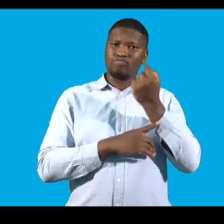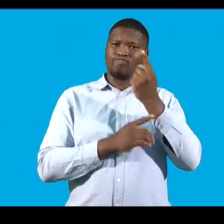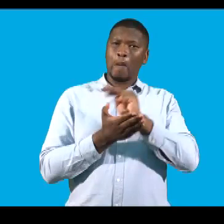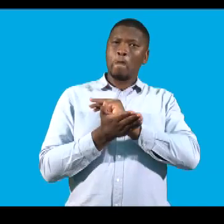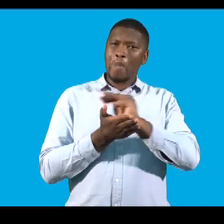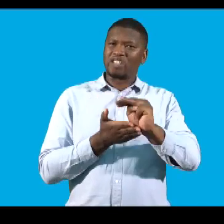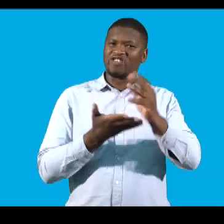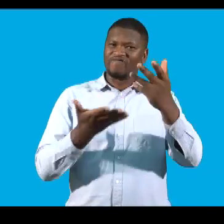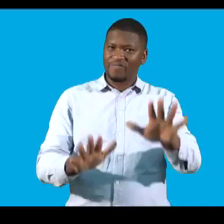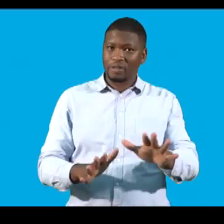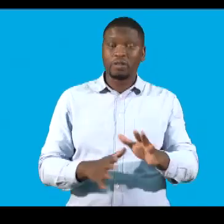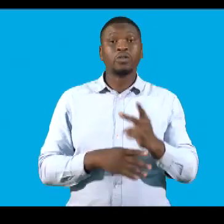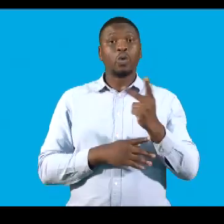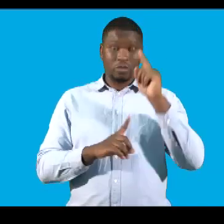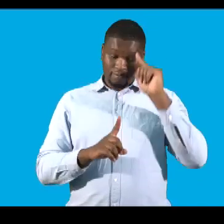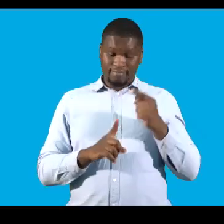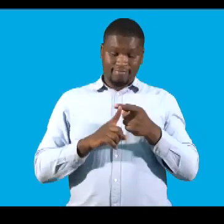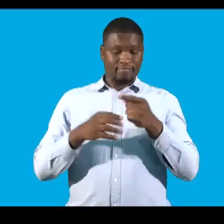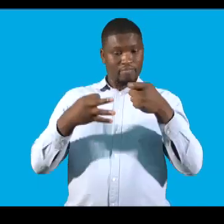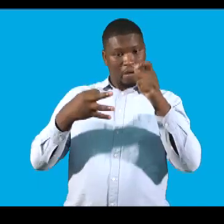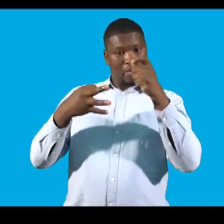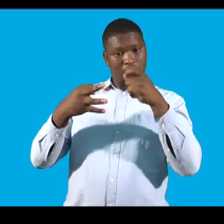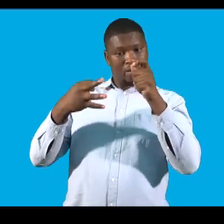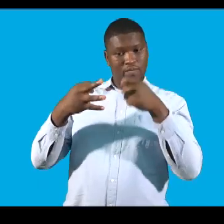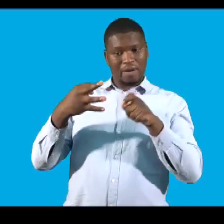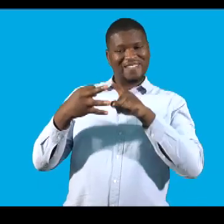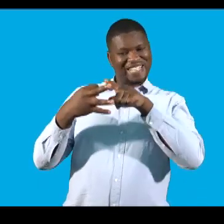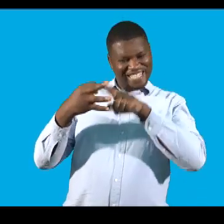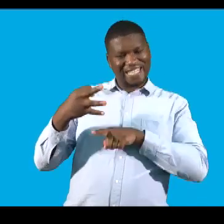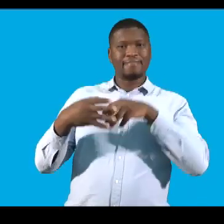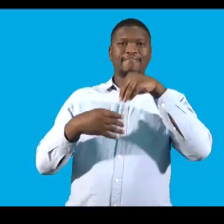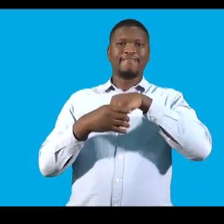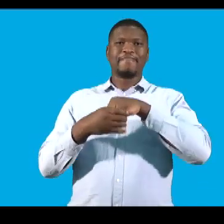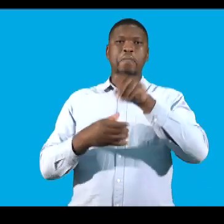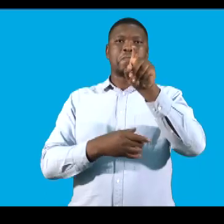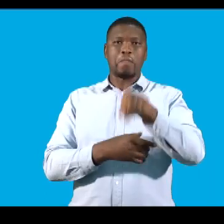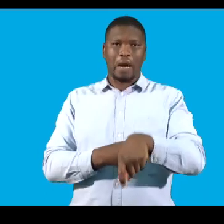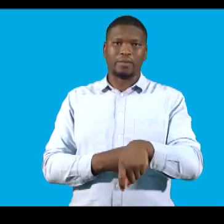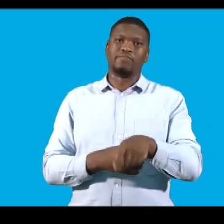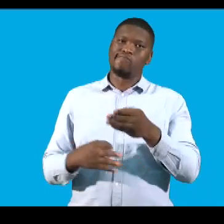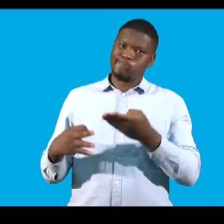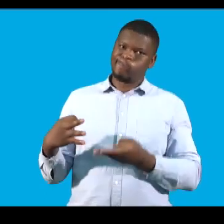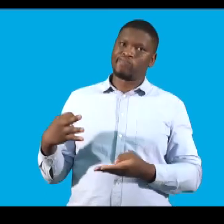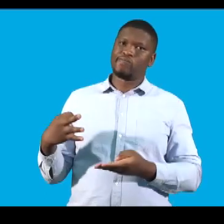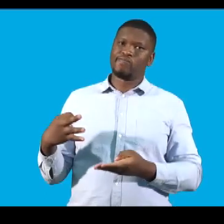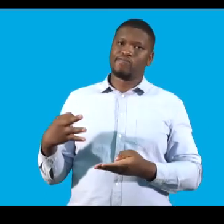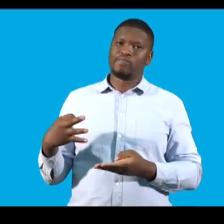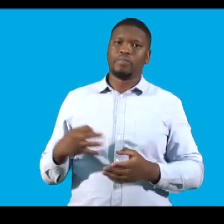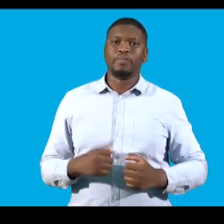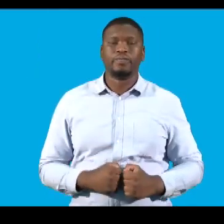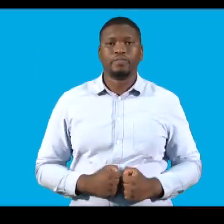the message of the poem. And in order to score those 3 marks, all 3 aspects of the question need to